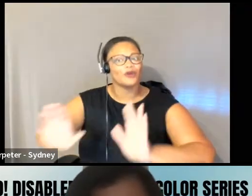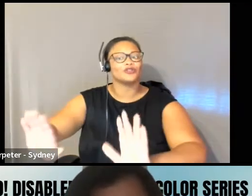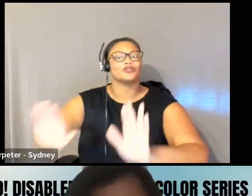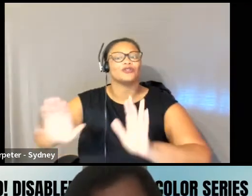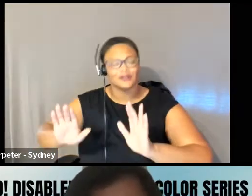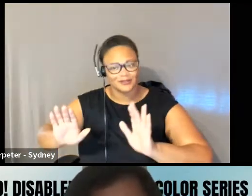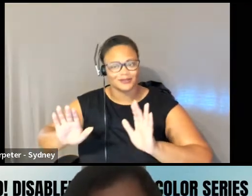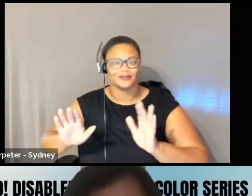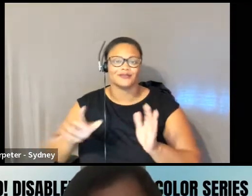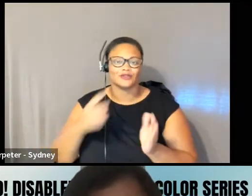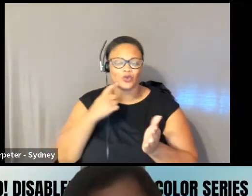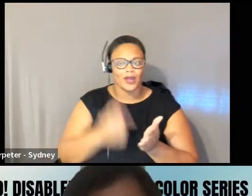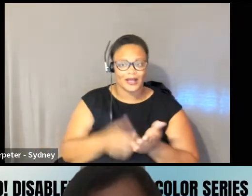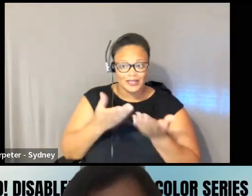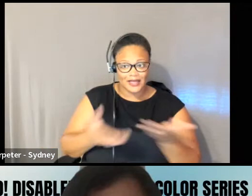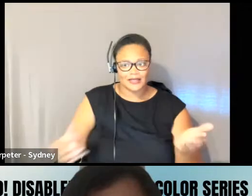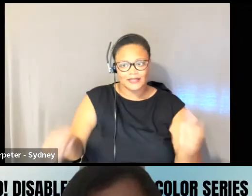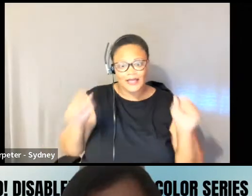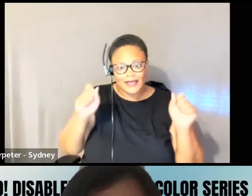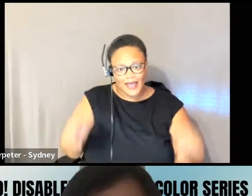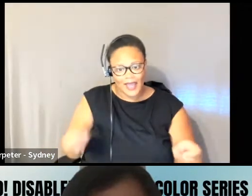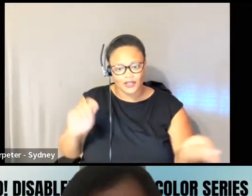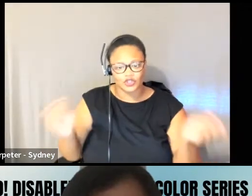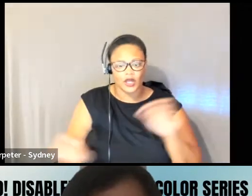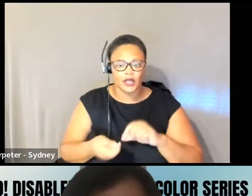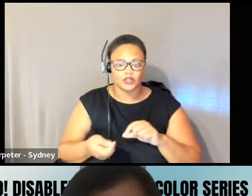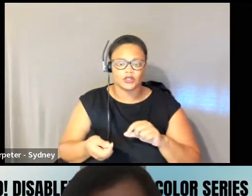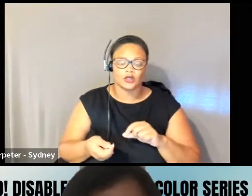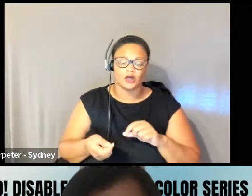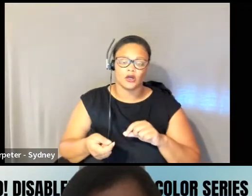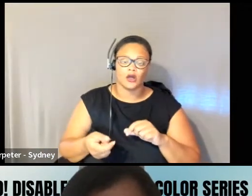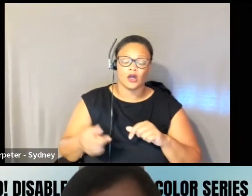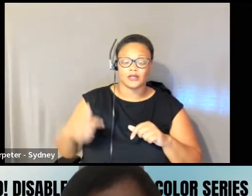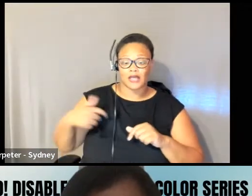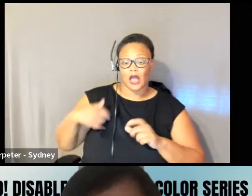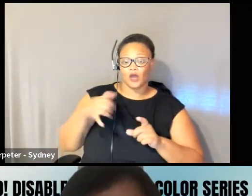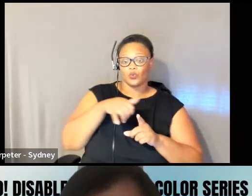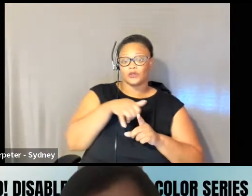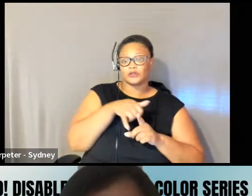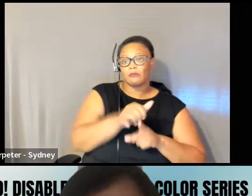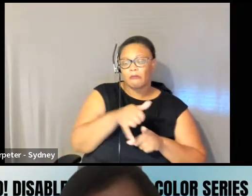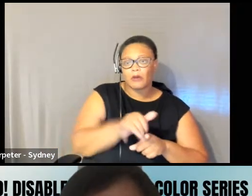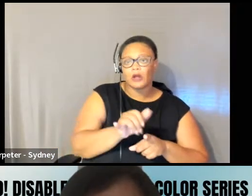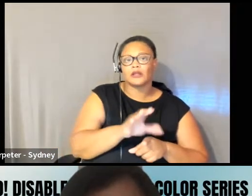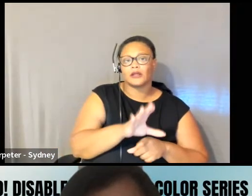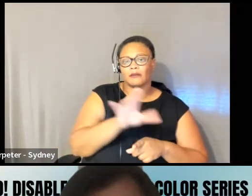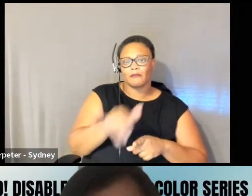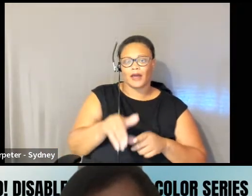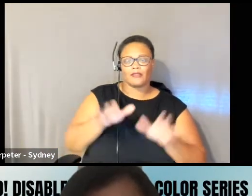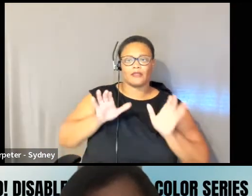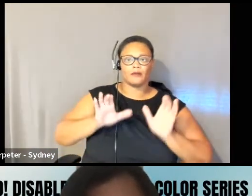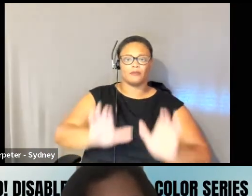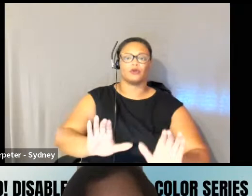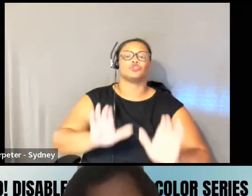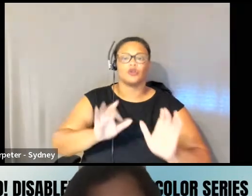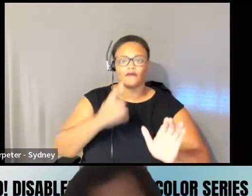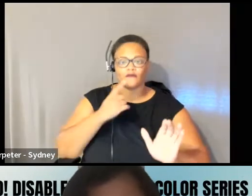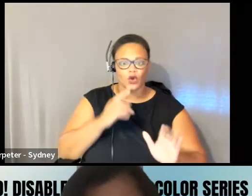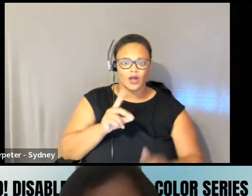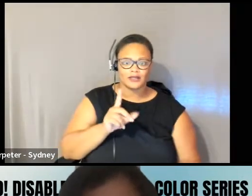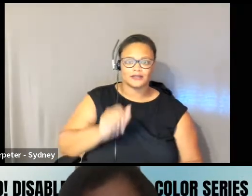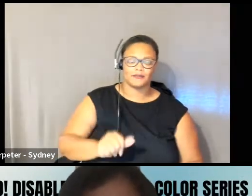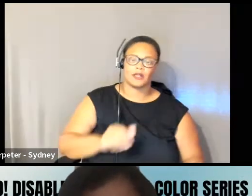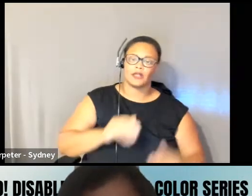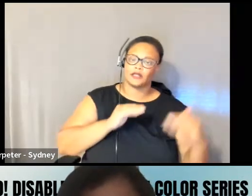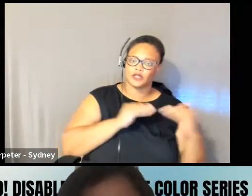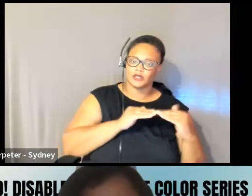and should change, which is part of the reason I'm actually very much buoyed by the push towards disability justice, even as as an